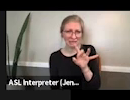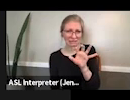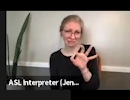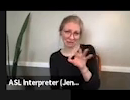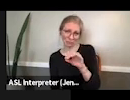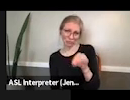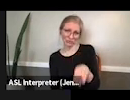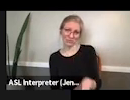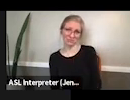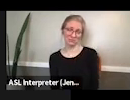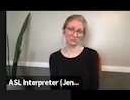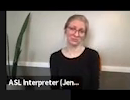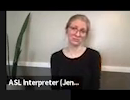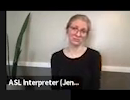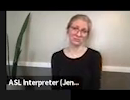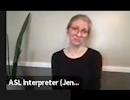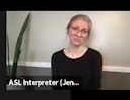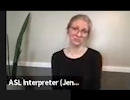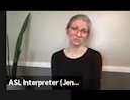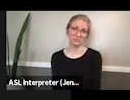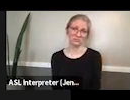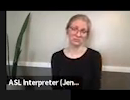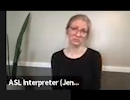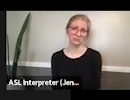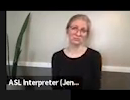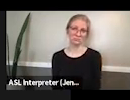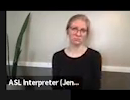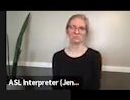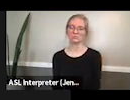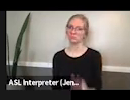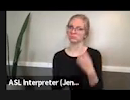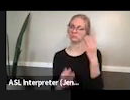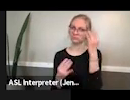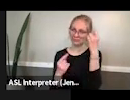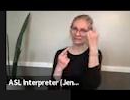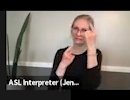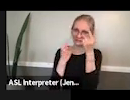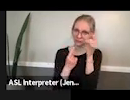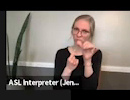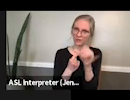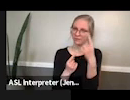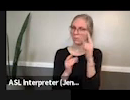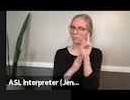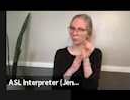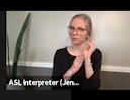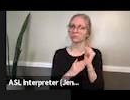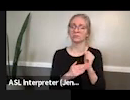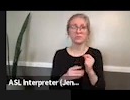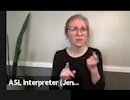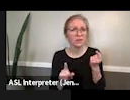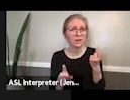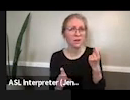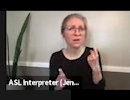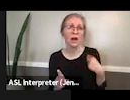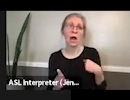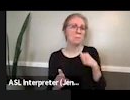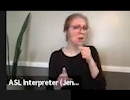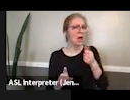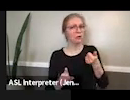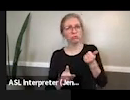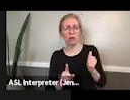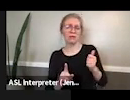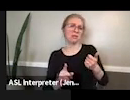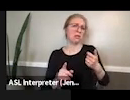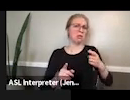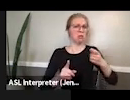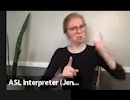0.89%. And I hope you think about that for a minute. Please understand, folks, I'm not trying to beat anybody over the head and say,